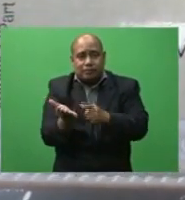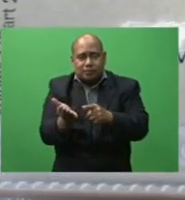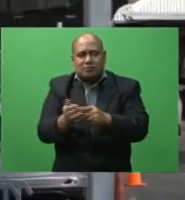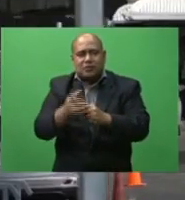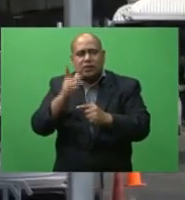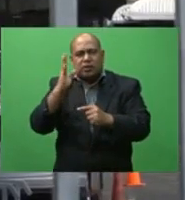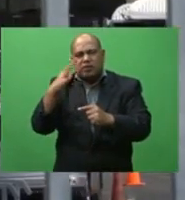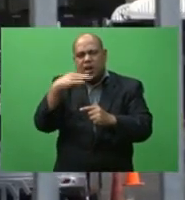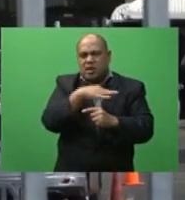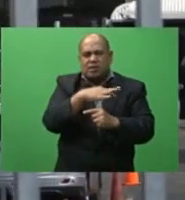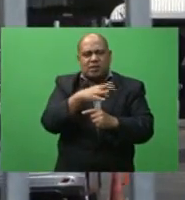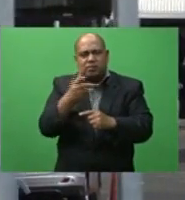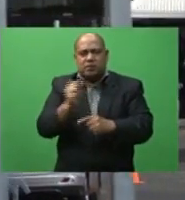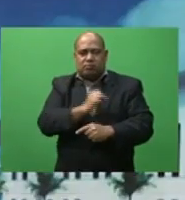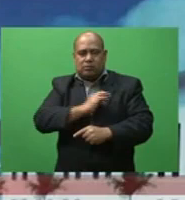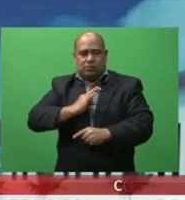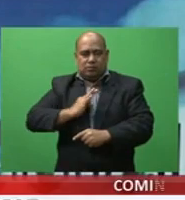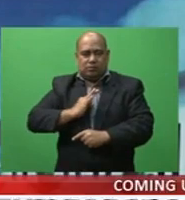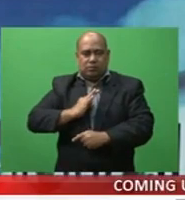staff.